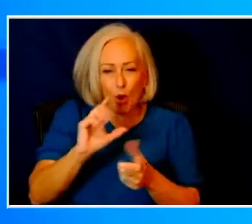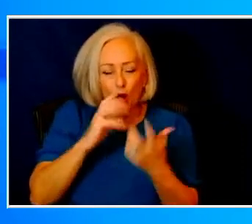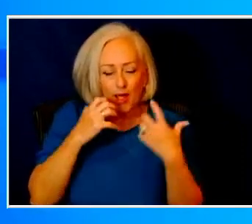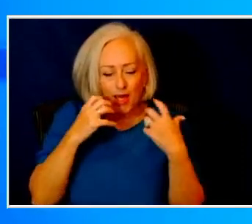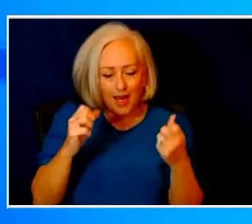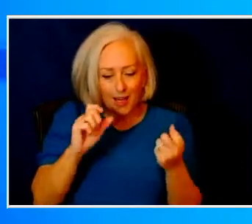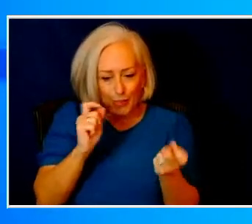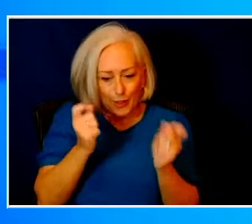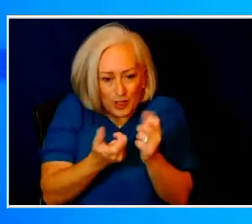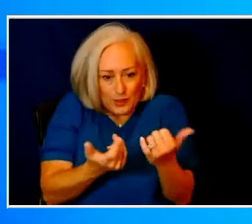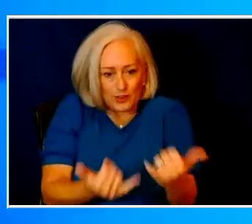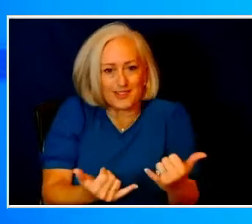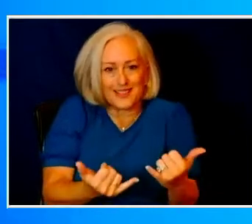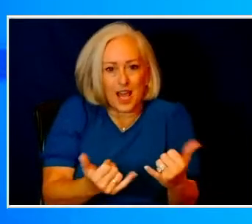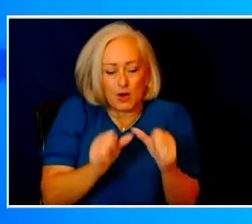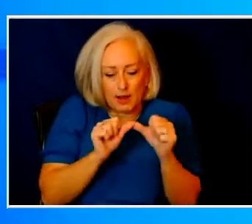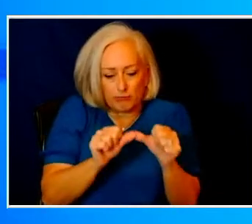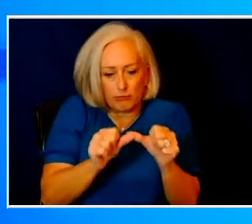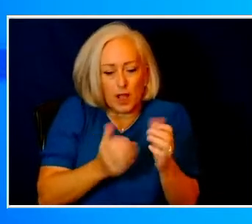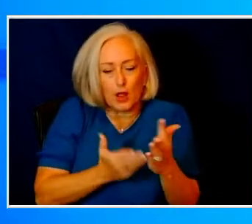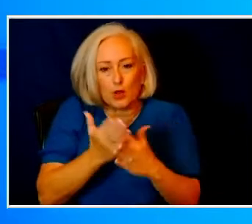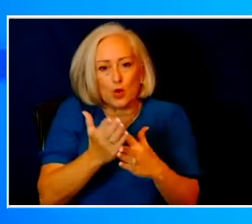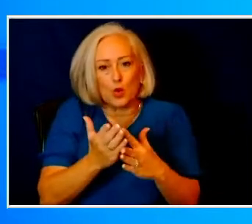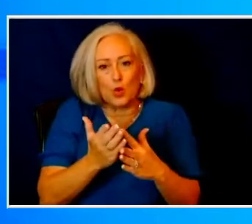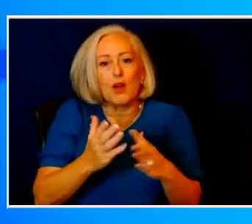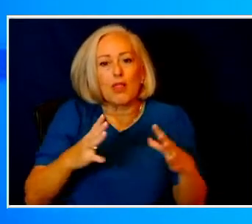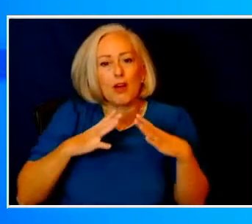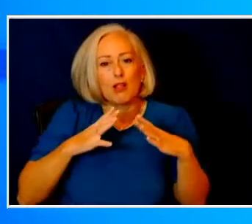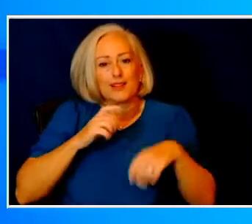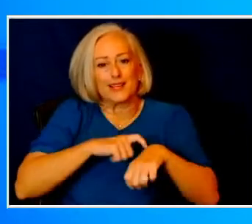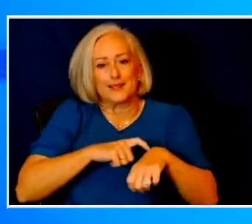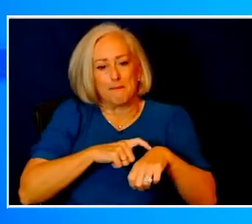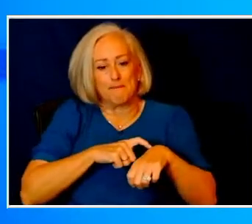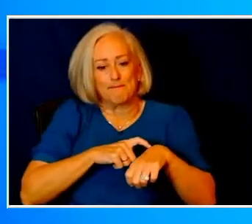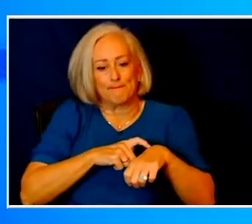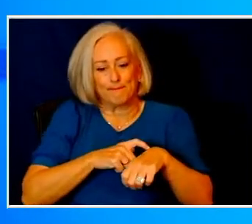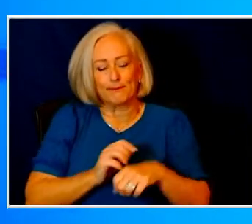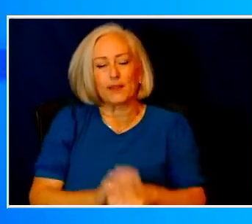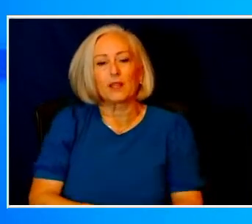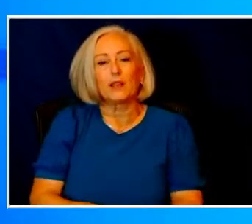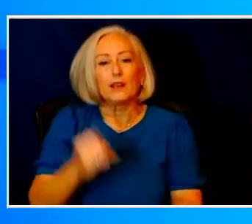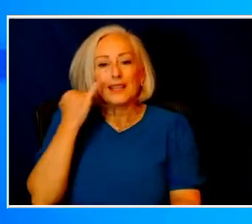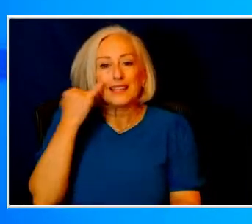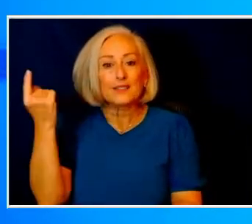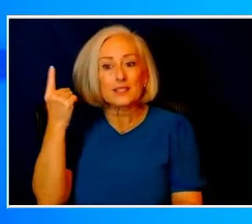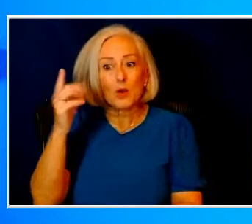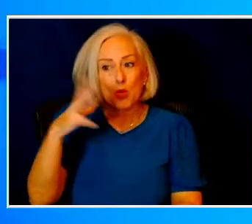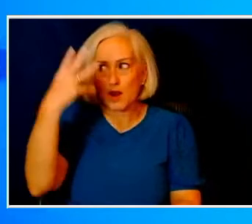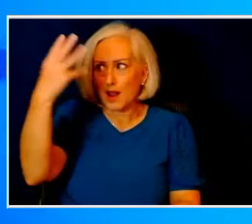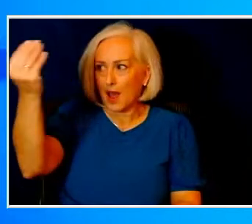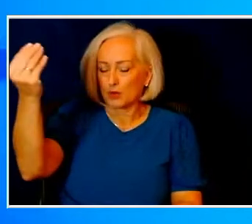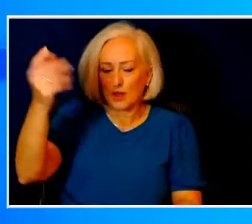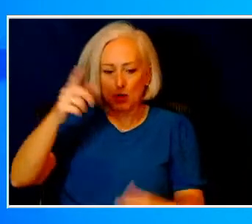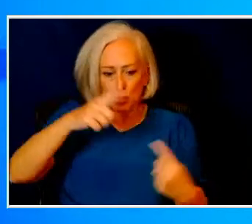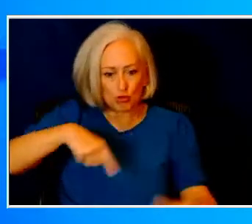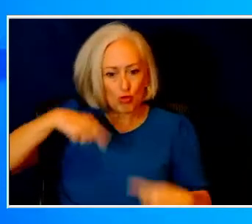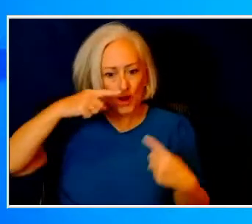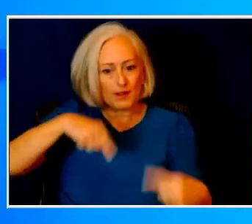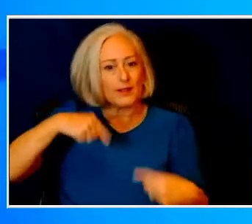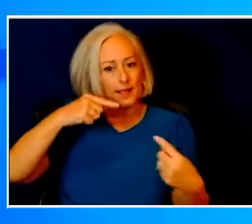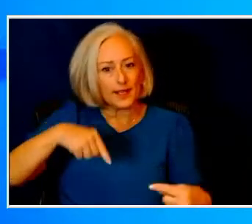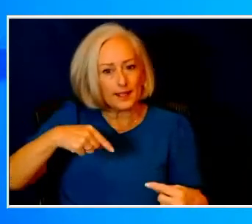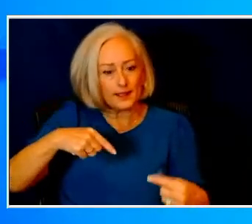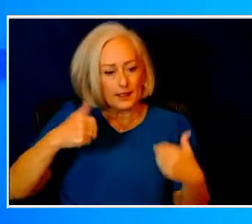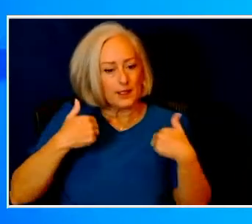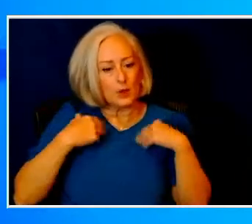least maintain maybe better than we have in the past. And then the other thing, if someone out there is struggling, there's teams across